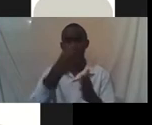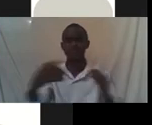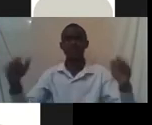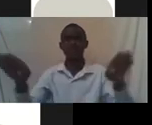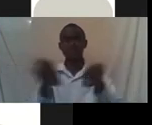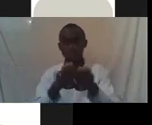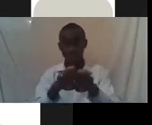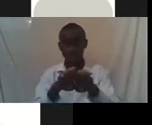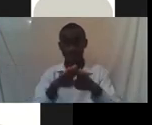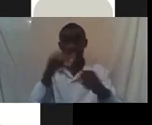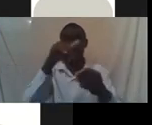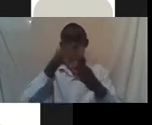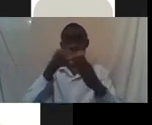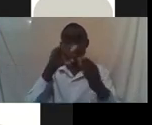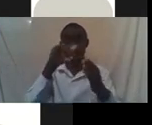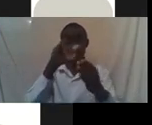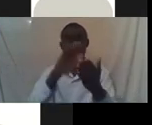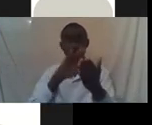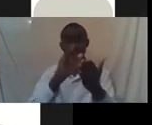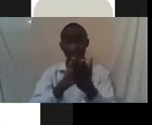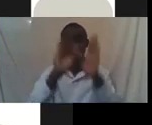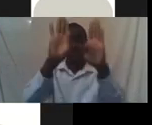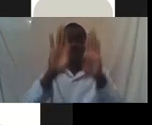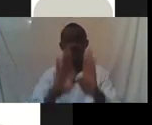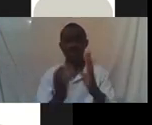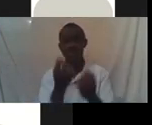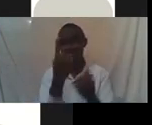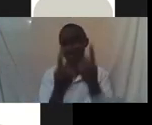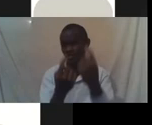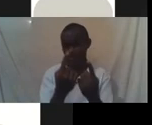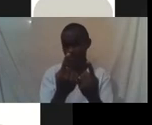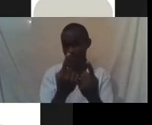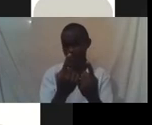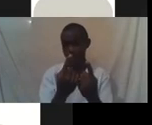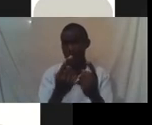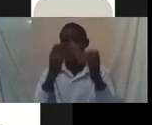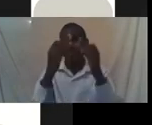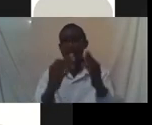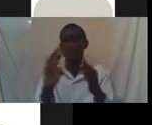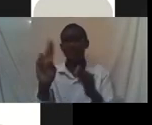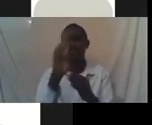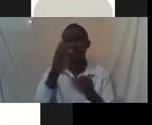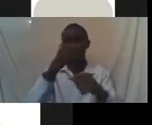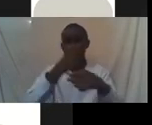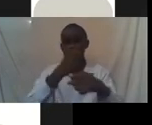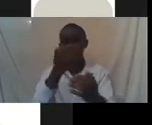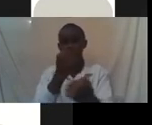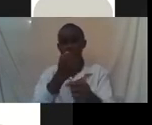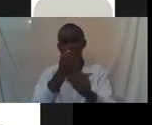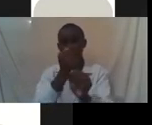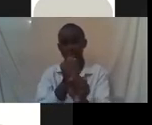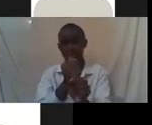issues. And whether or not the president met the